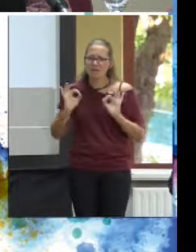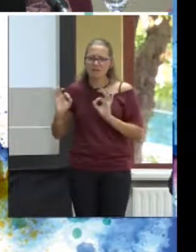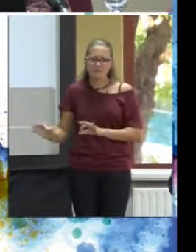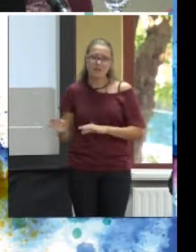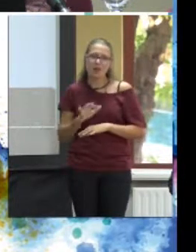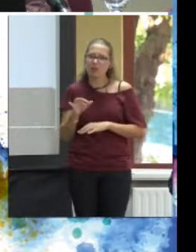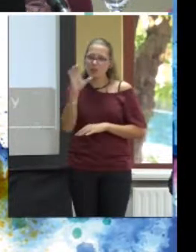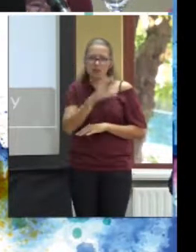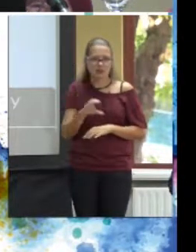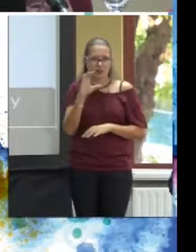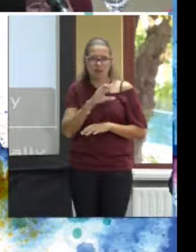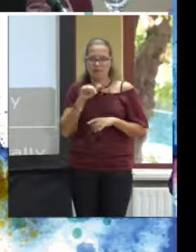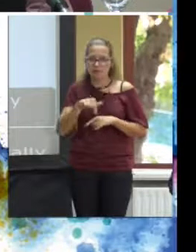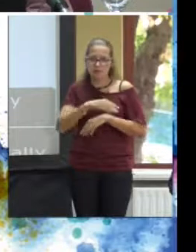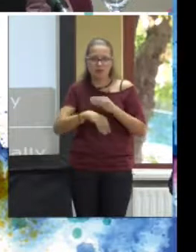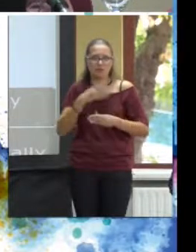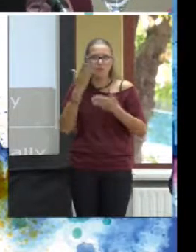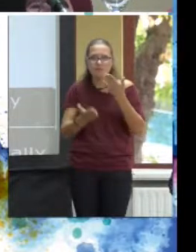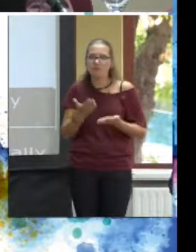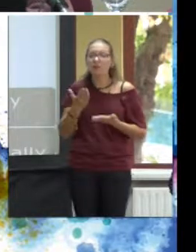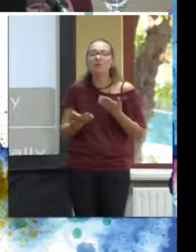and scientifically all these to